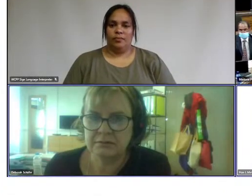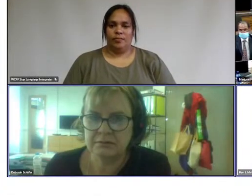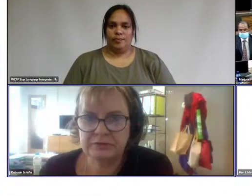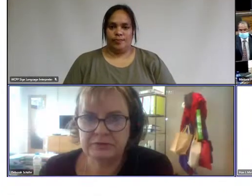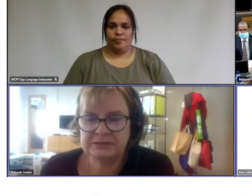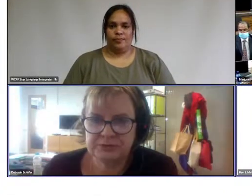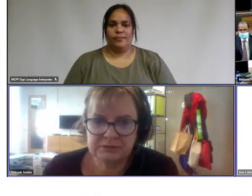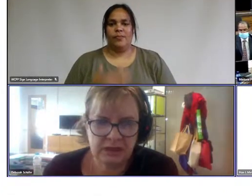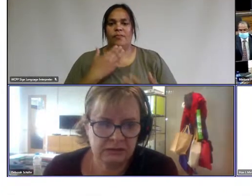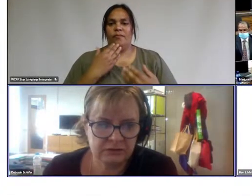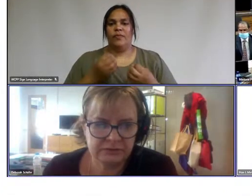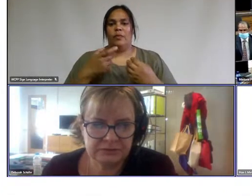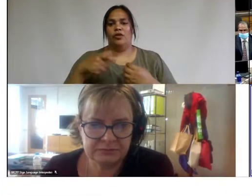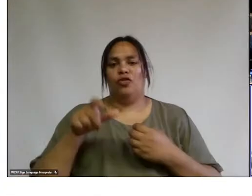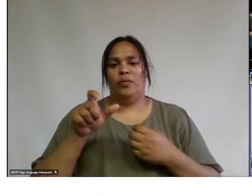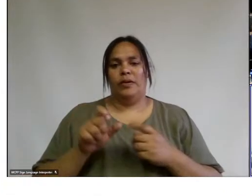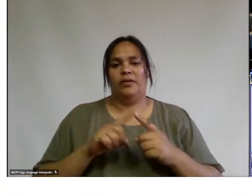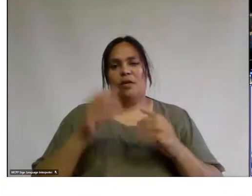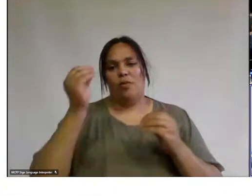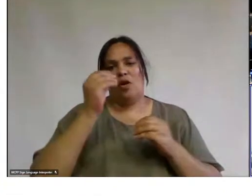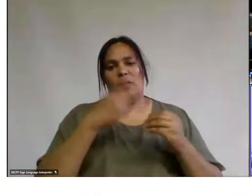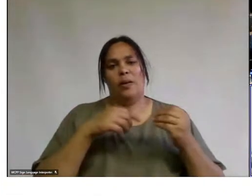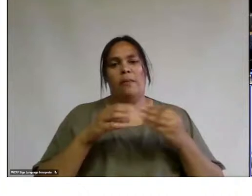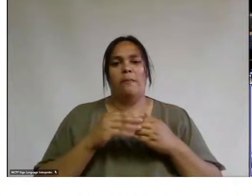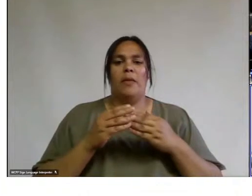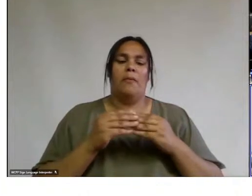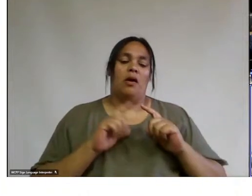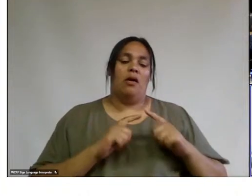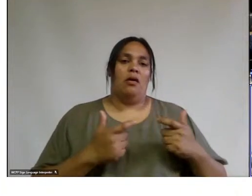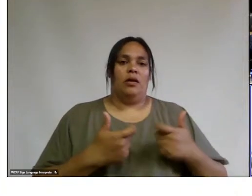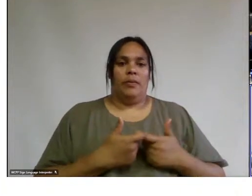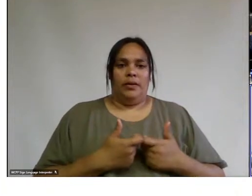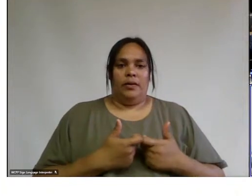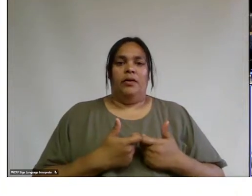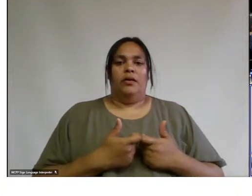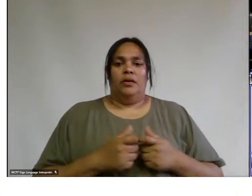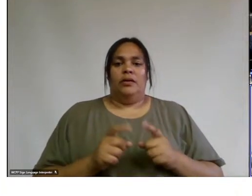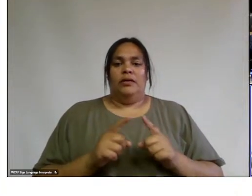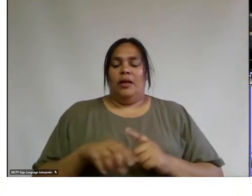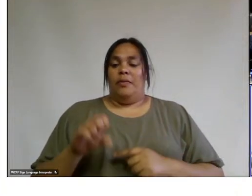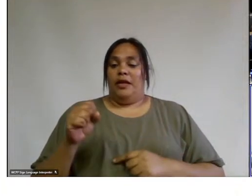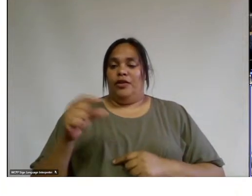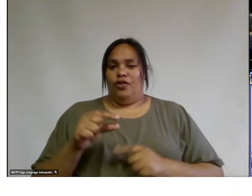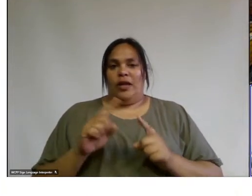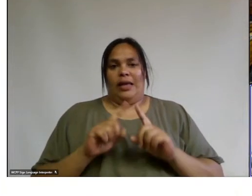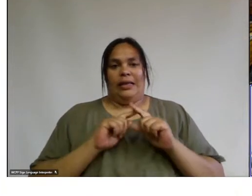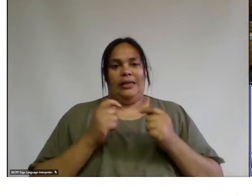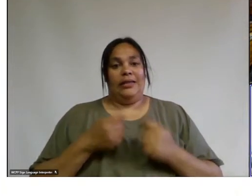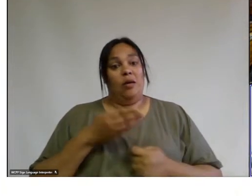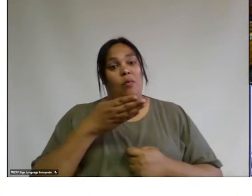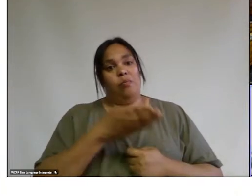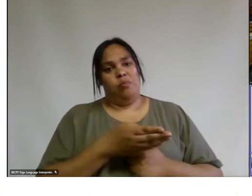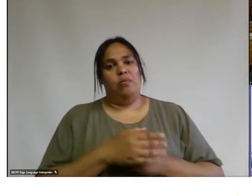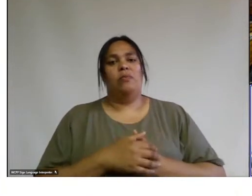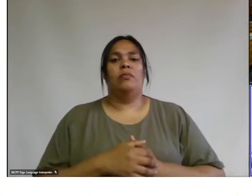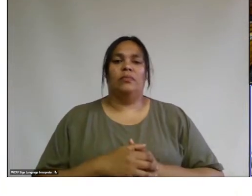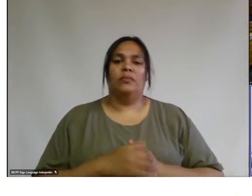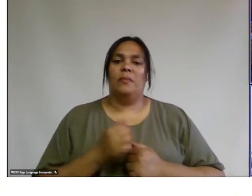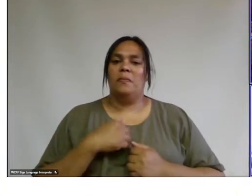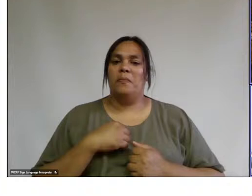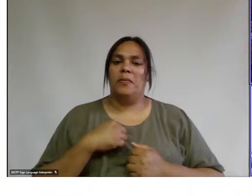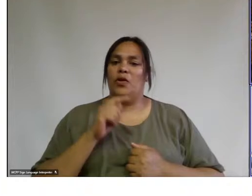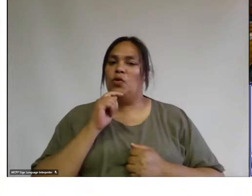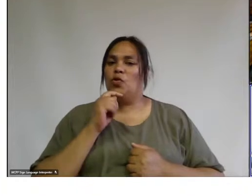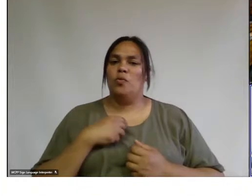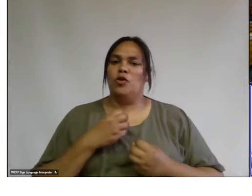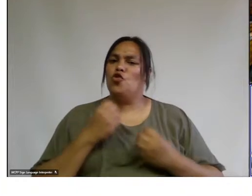Thank you very much, Chairperson, and good afternoon, members of the committee and SG and our team over there. I don't really want to